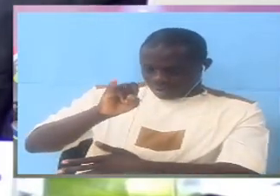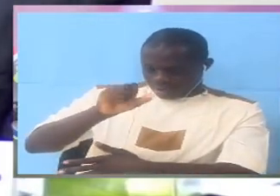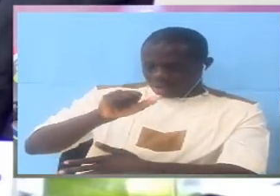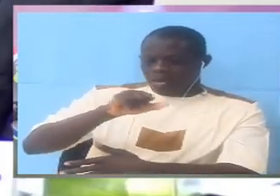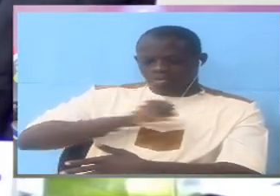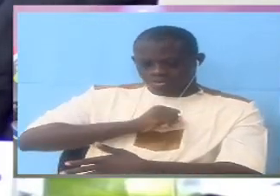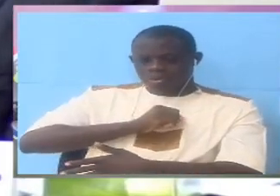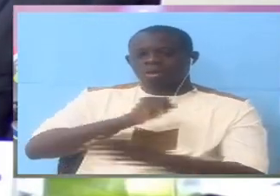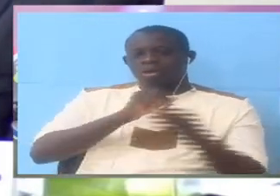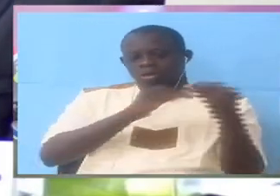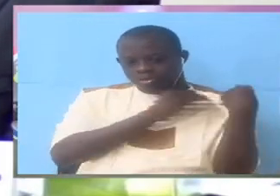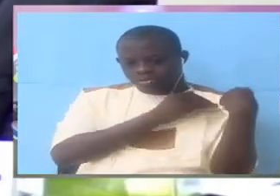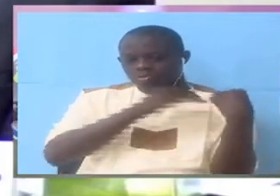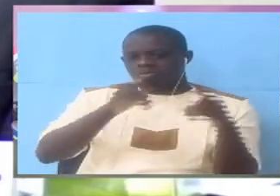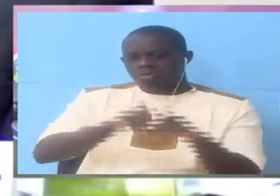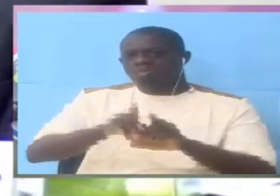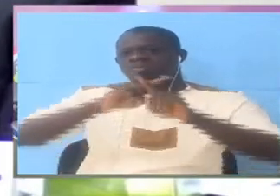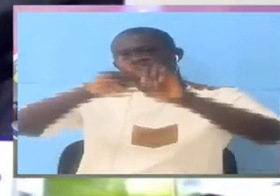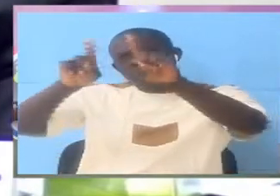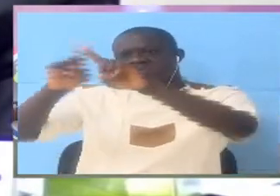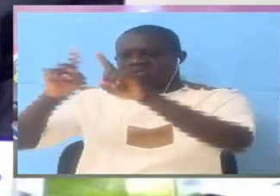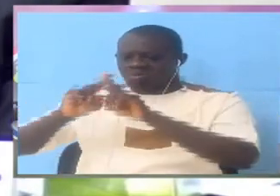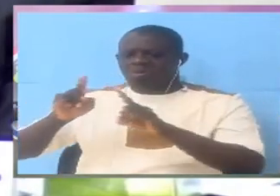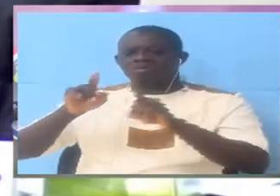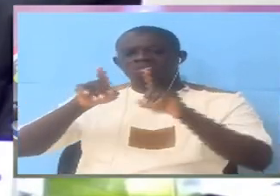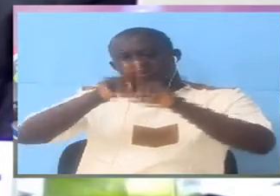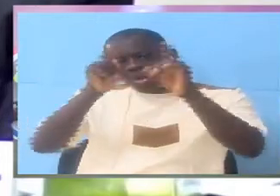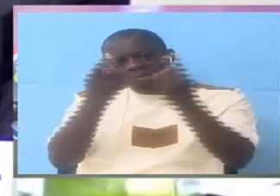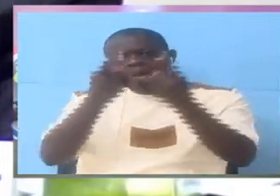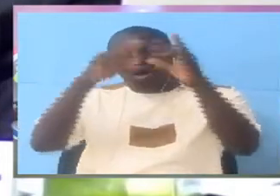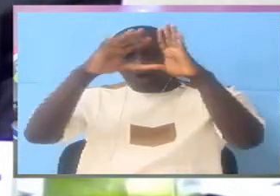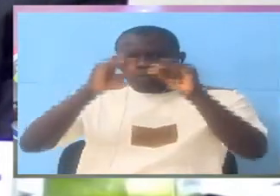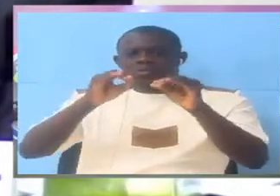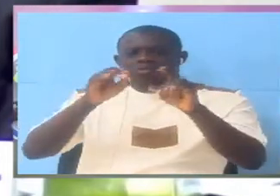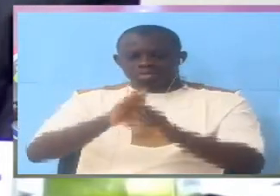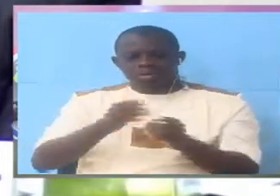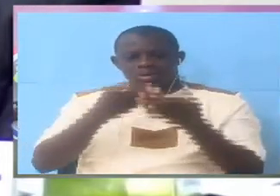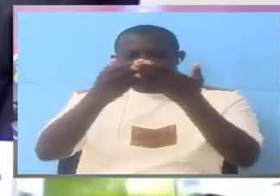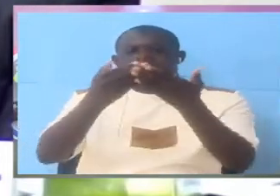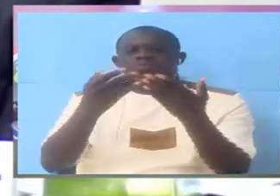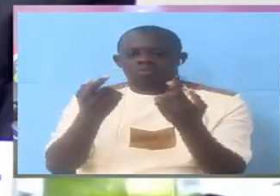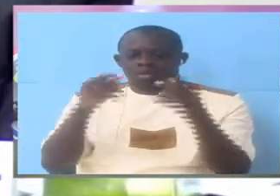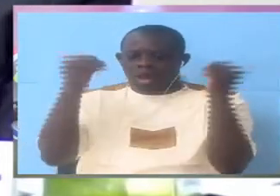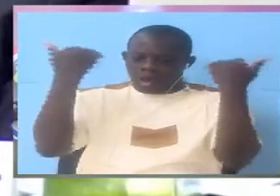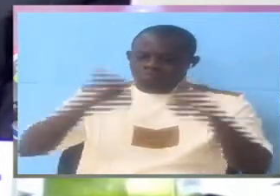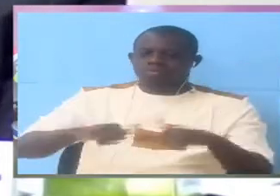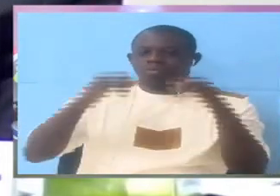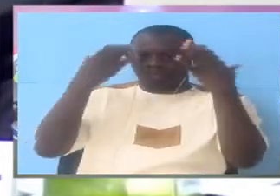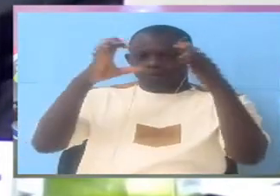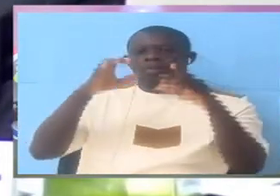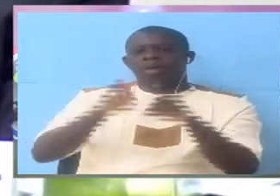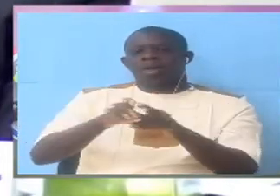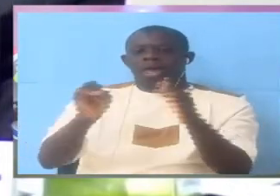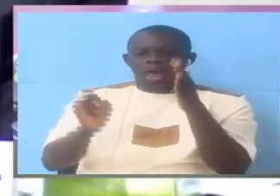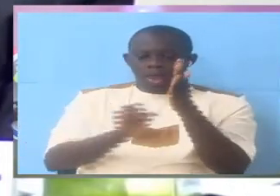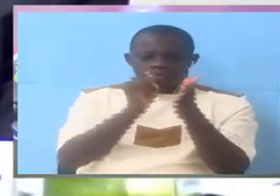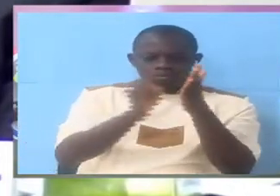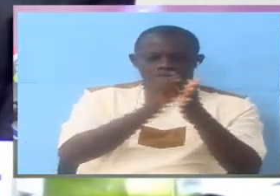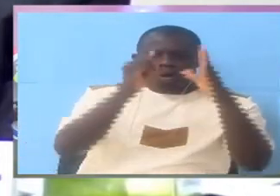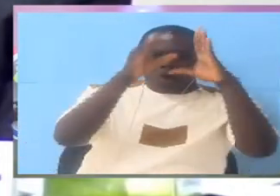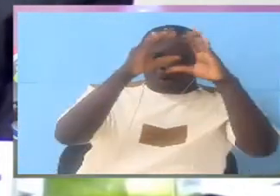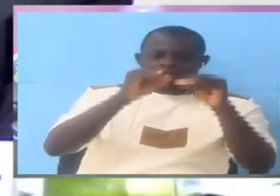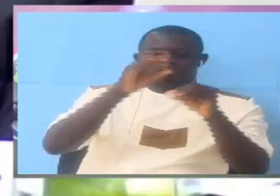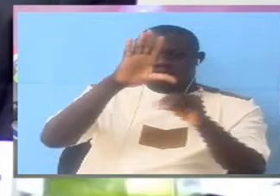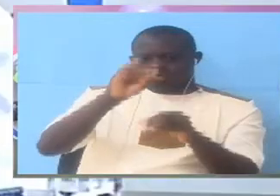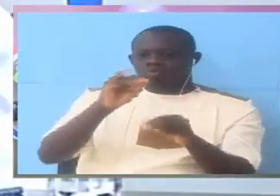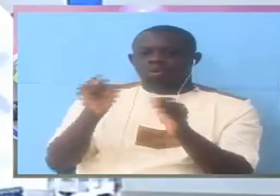after conducting their operations, would submit the matter to the investigation unit for investigations. That was used to